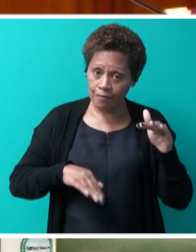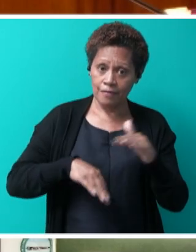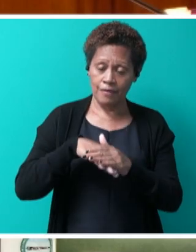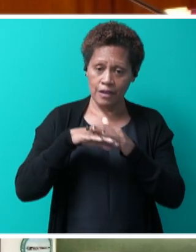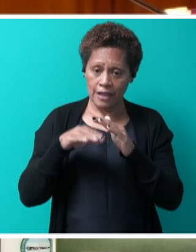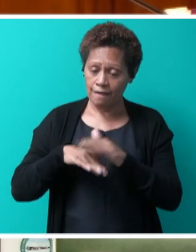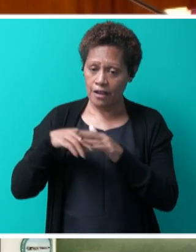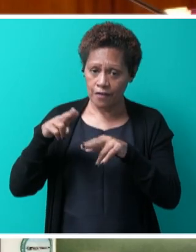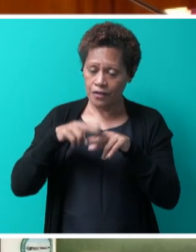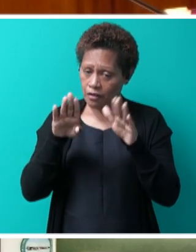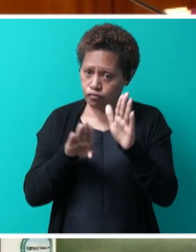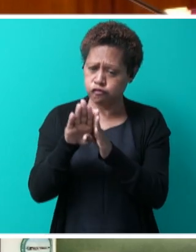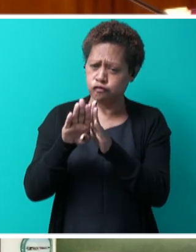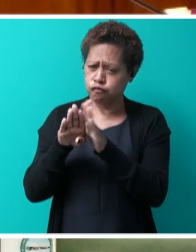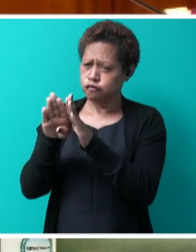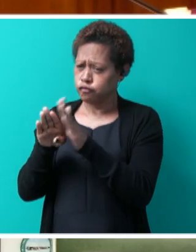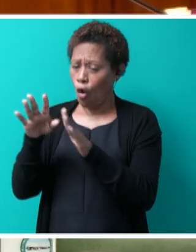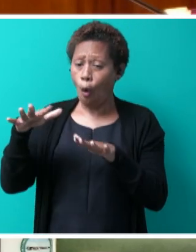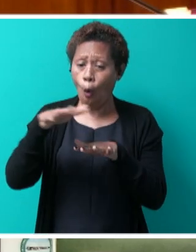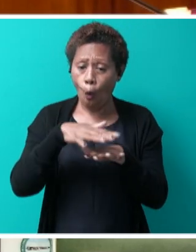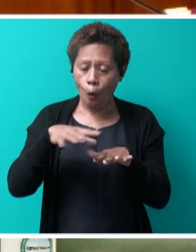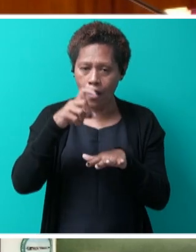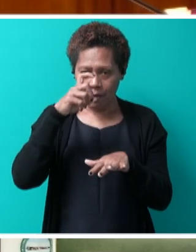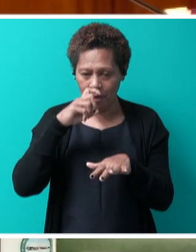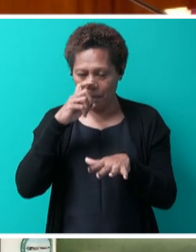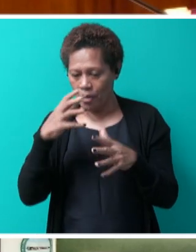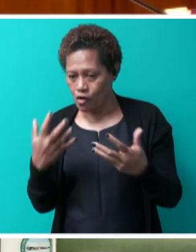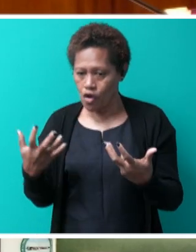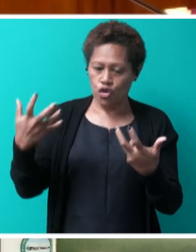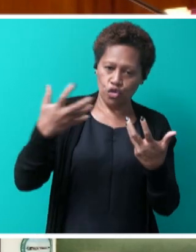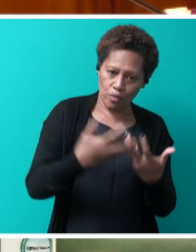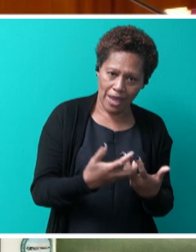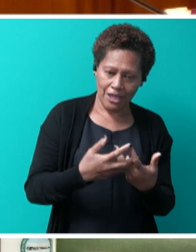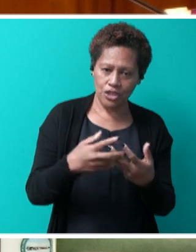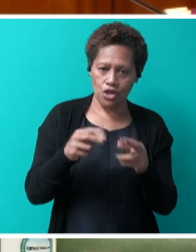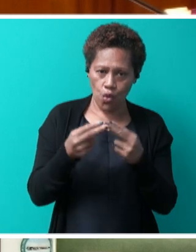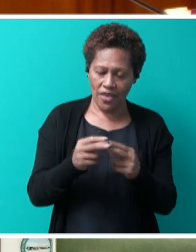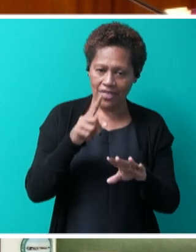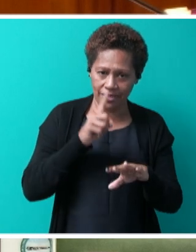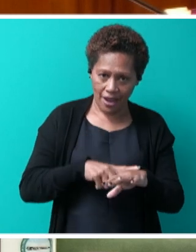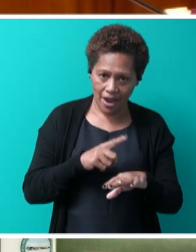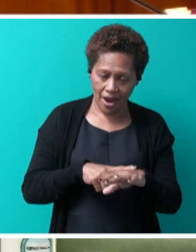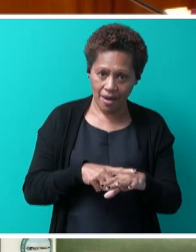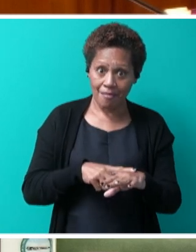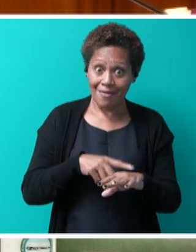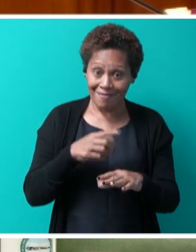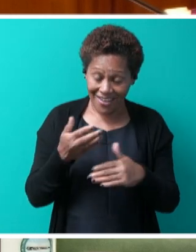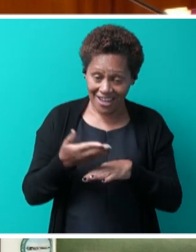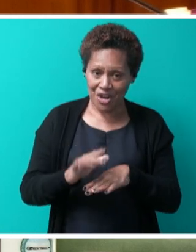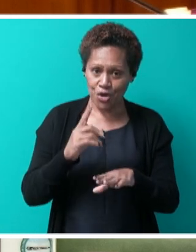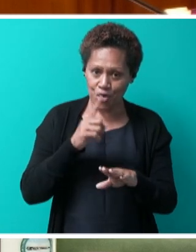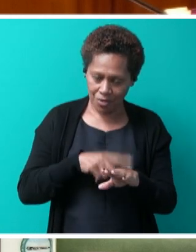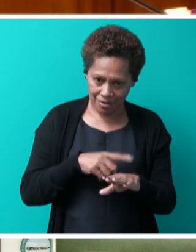kautau kei, kena ube umatamata, me venganiti na ngauna, and the Donumaka, kena ngonobo, se tobo, and